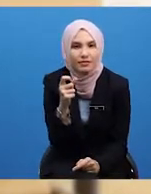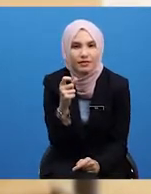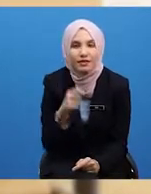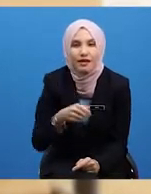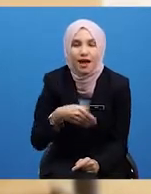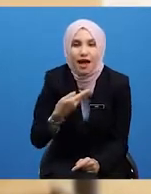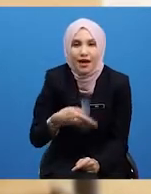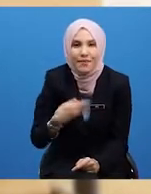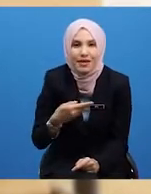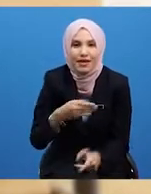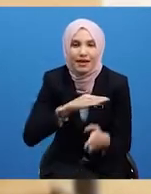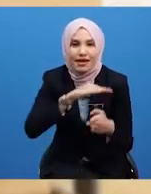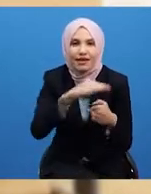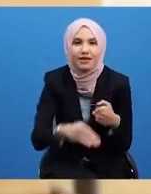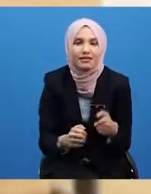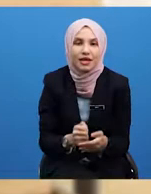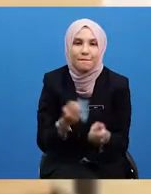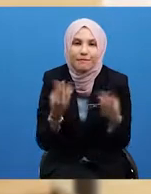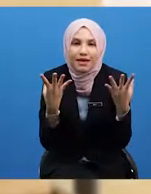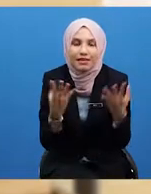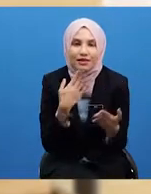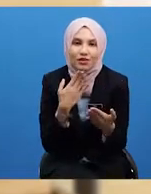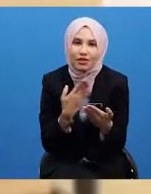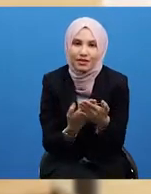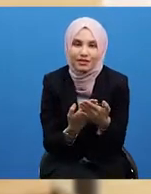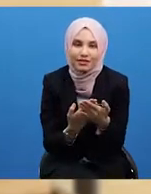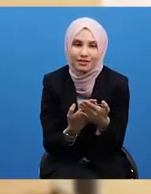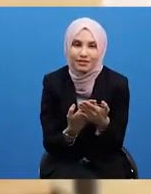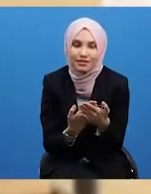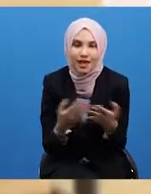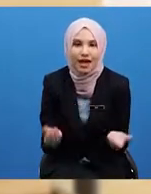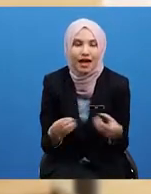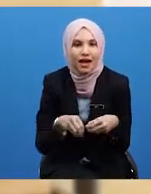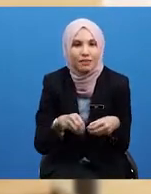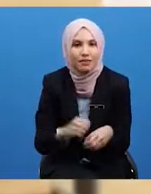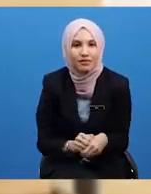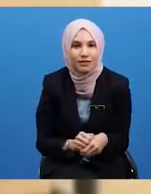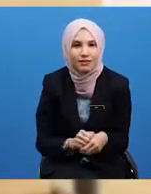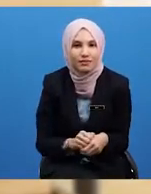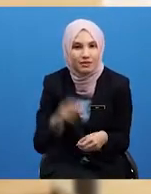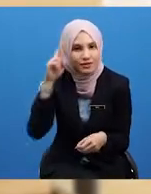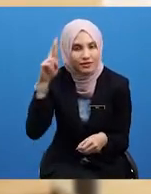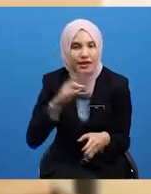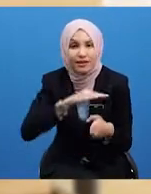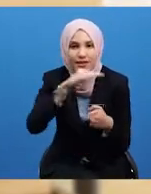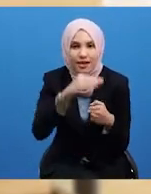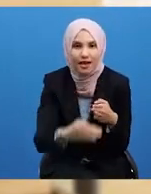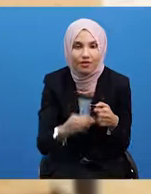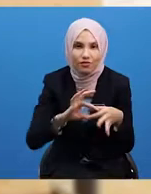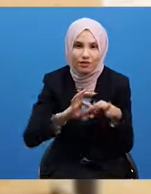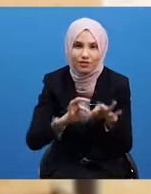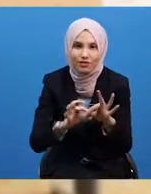happy ending, as many good things happen to the main character, Richard Knight, at the end of the